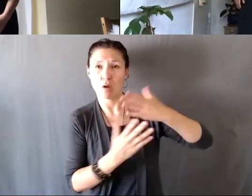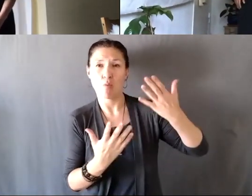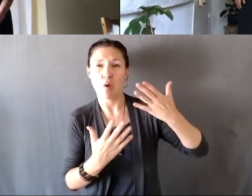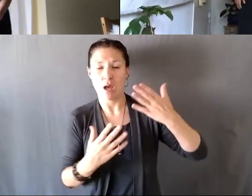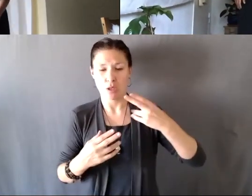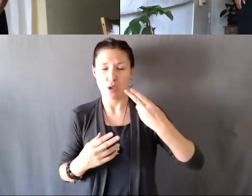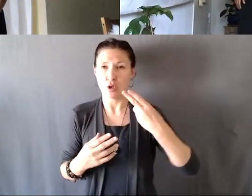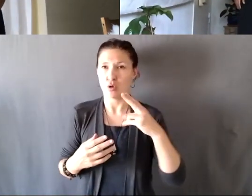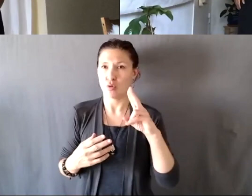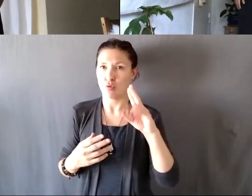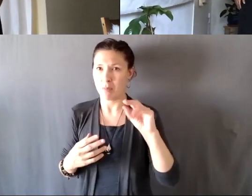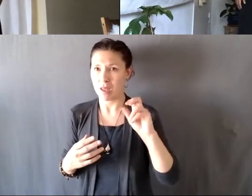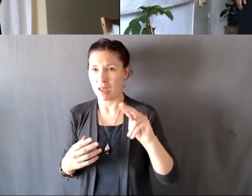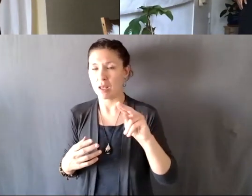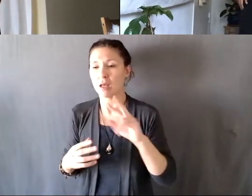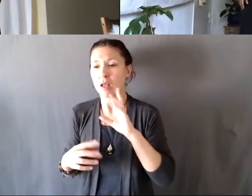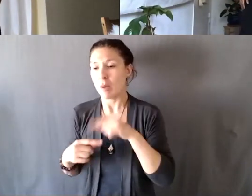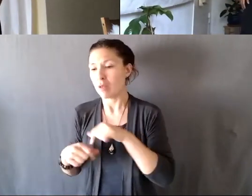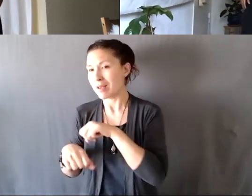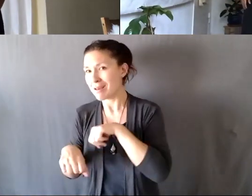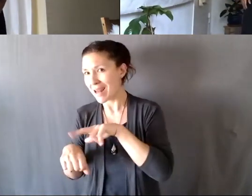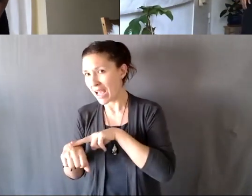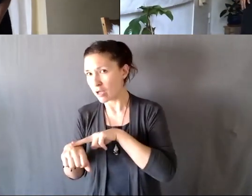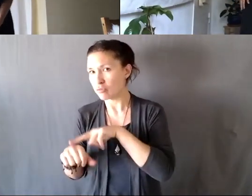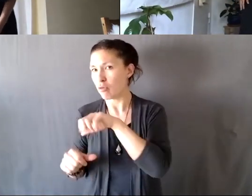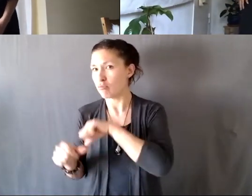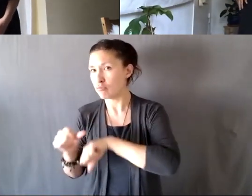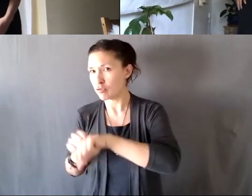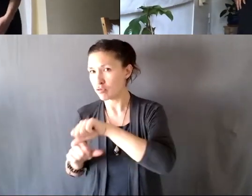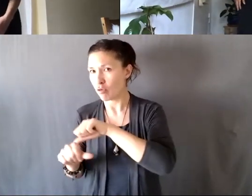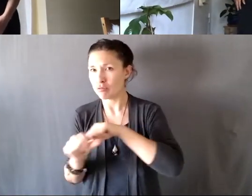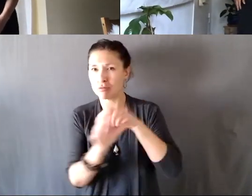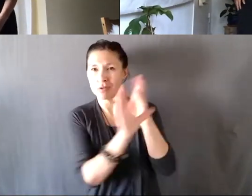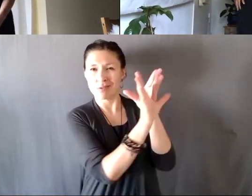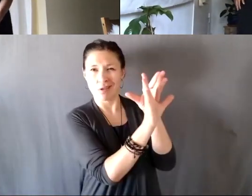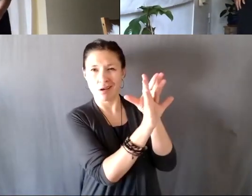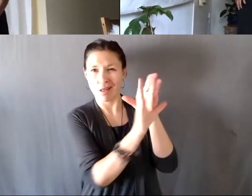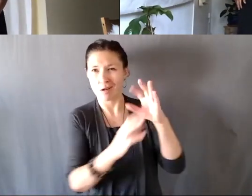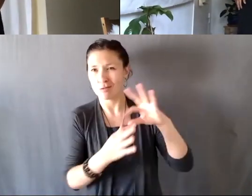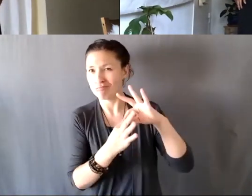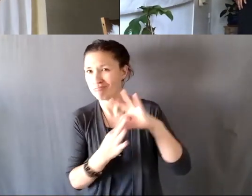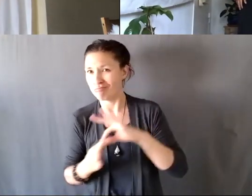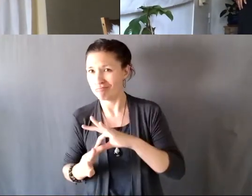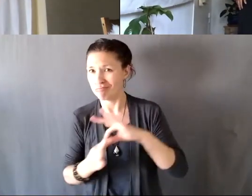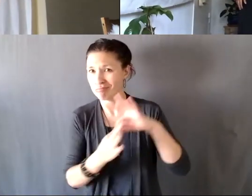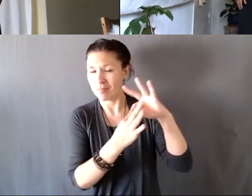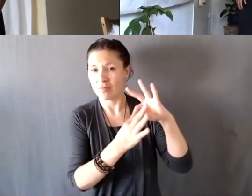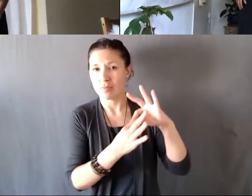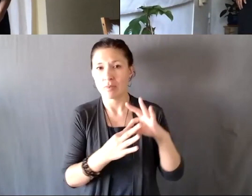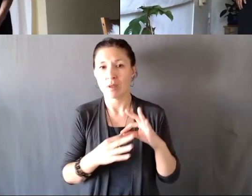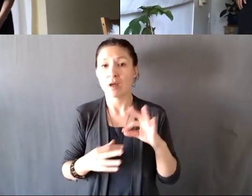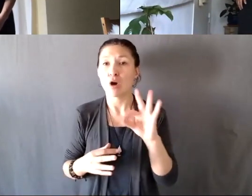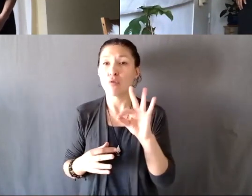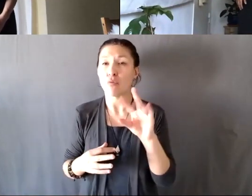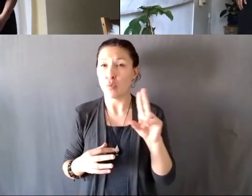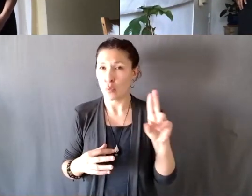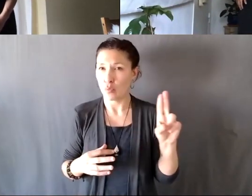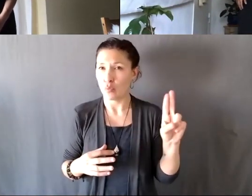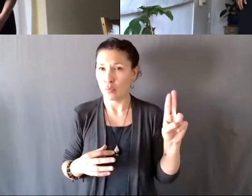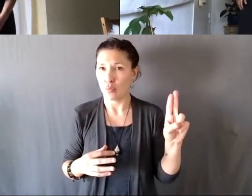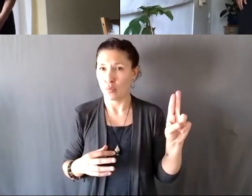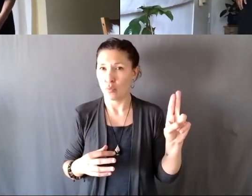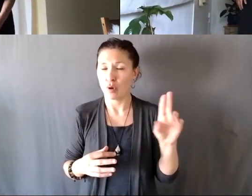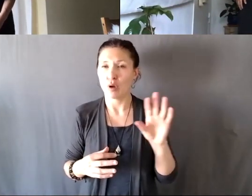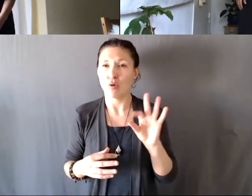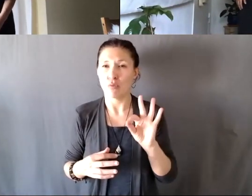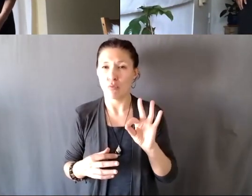realm, and the psychological. The healing sound for the spleen is boo. It's very low